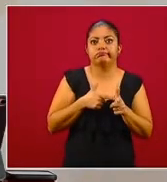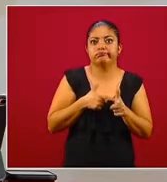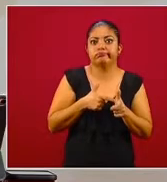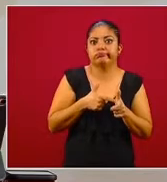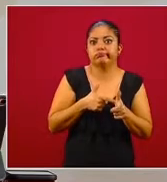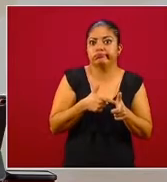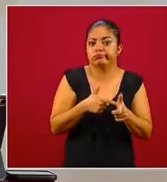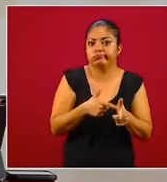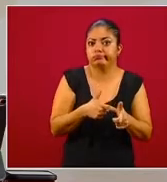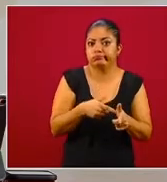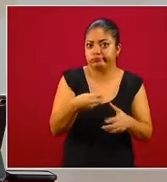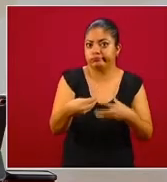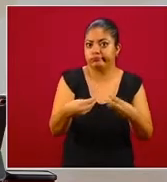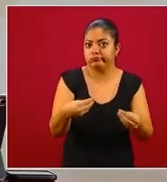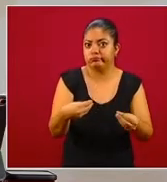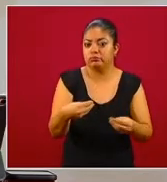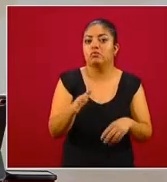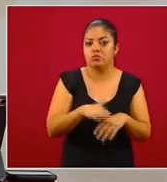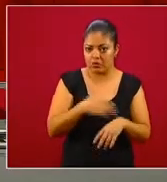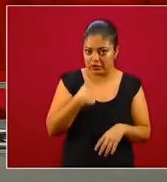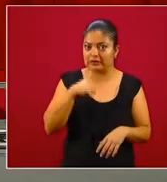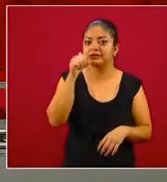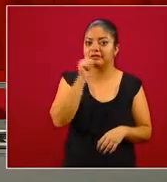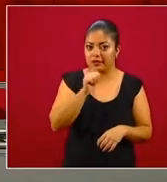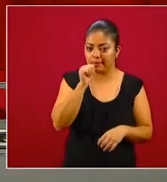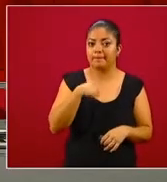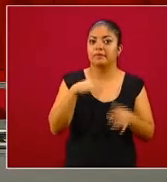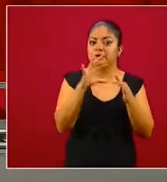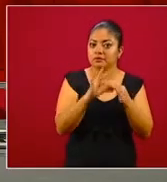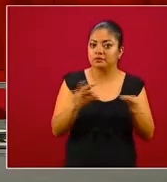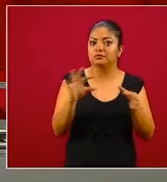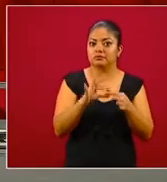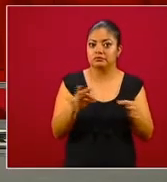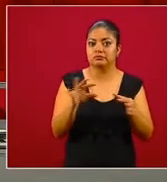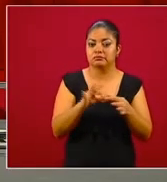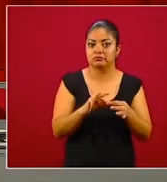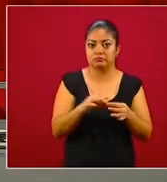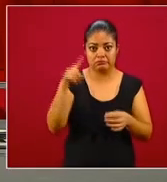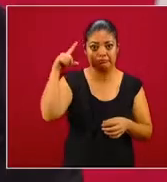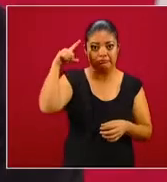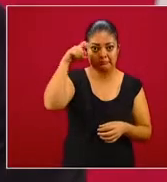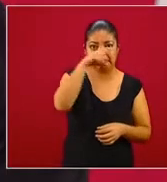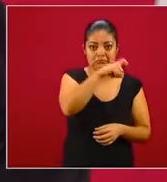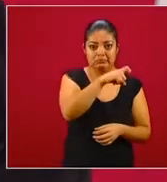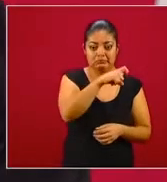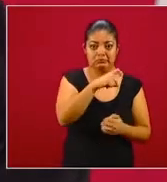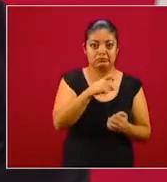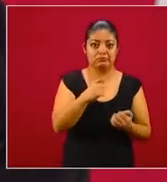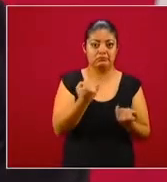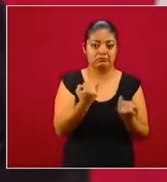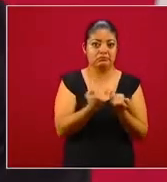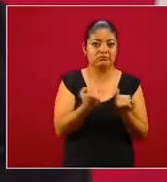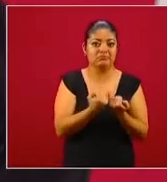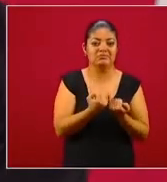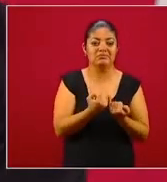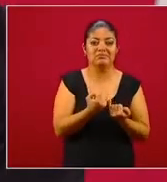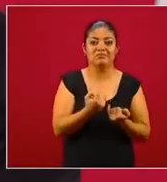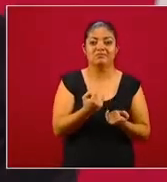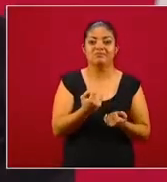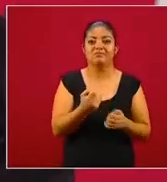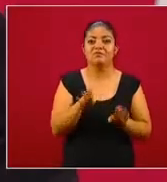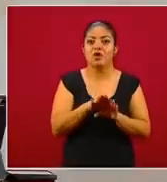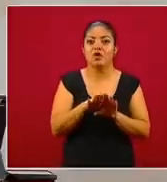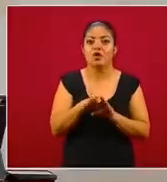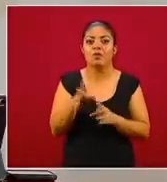confinement. por lo que And también we hemos have explicado explained repetidamente again and las again the consecuencias consequences, the adversas que tiene en otros adverse sentidos, consequence, no